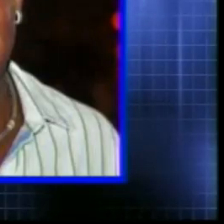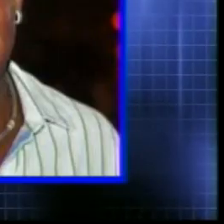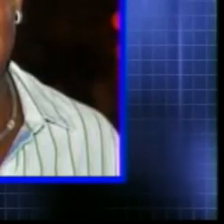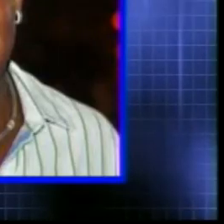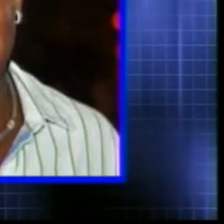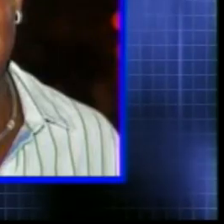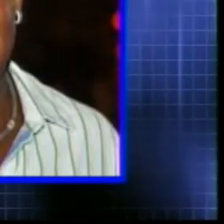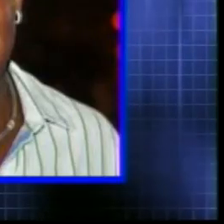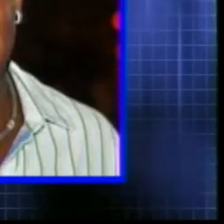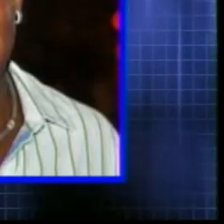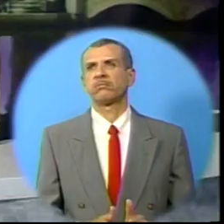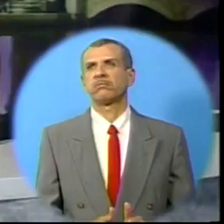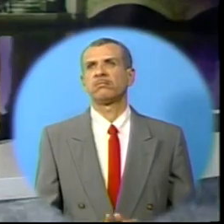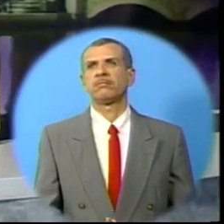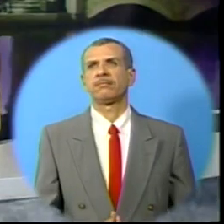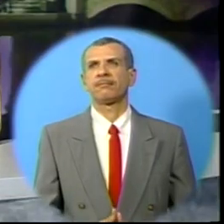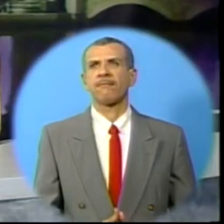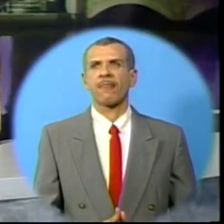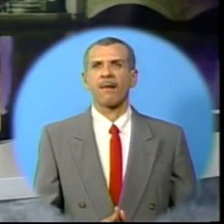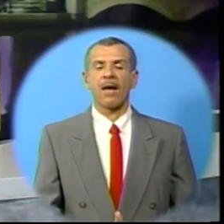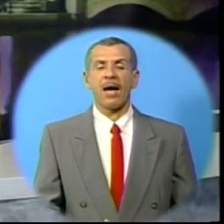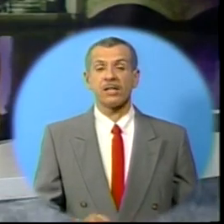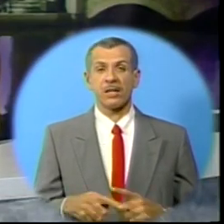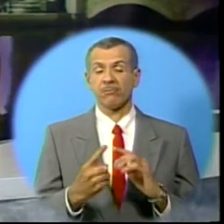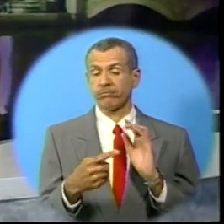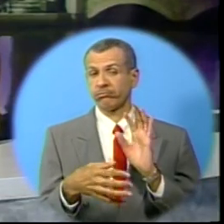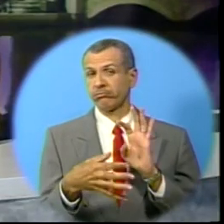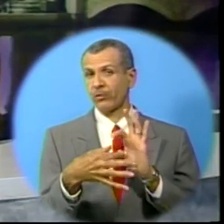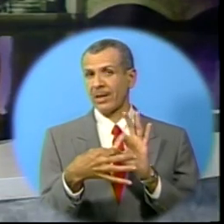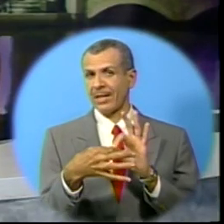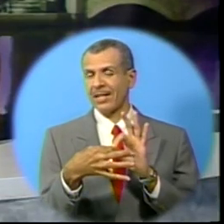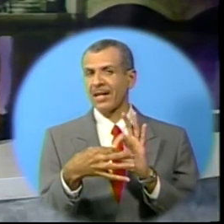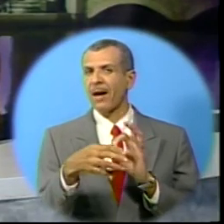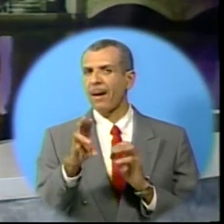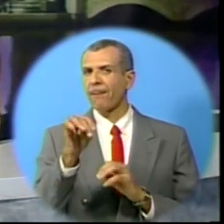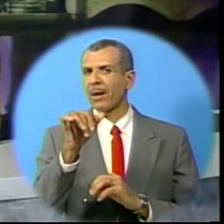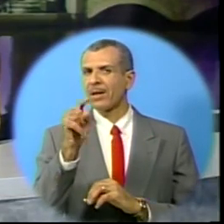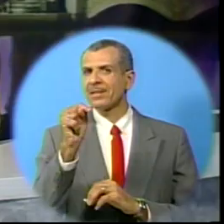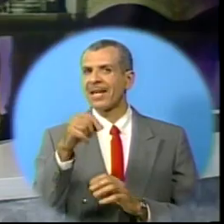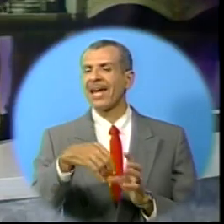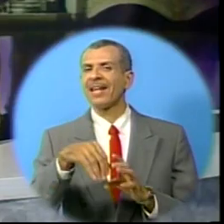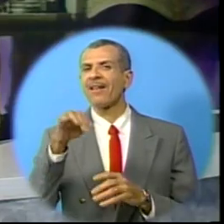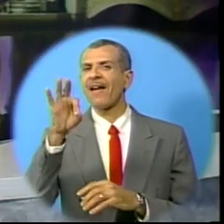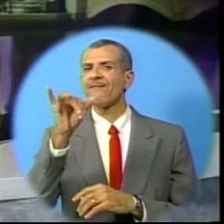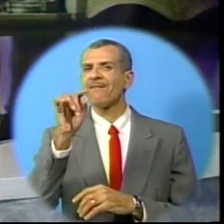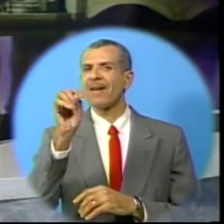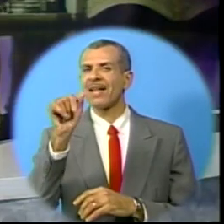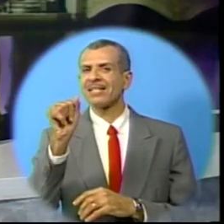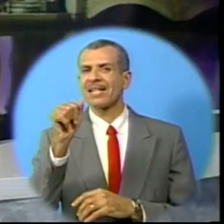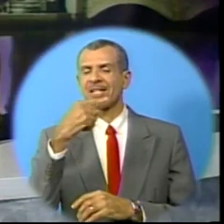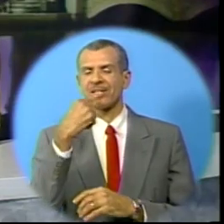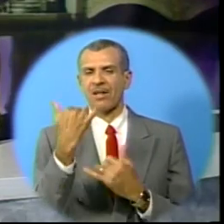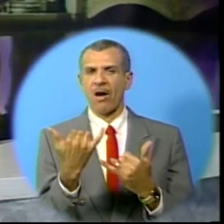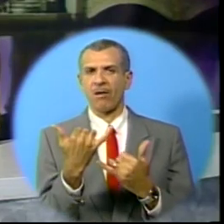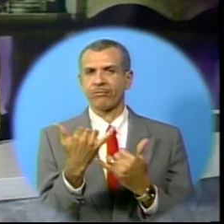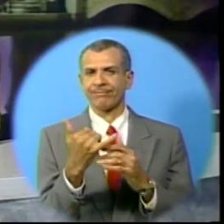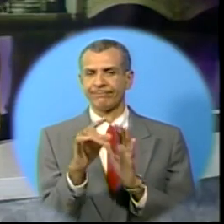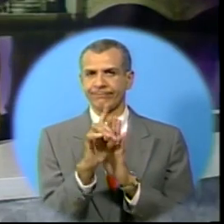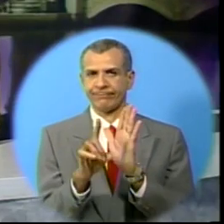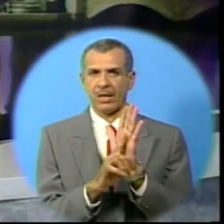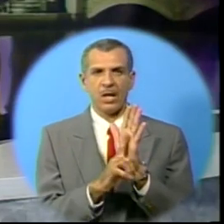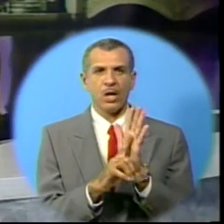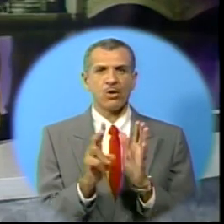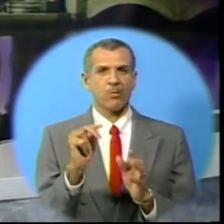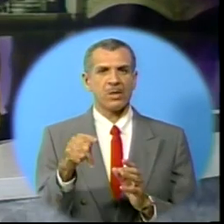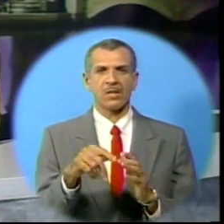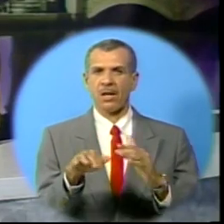becomes another problem. As it relates to minors in FETs, Mr. Stewart says there is a strict policy where no one